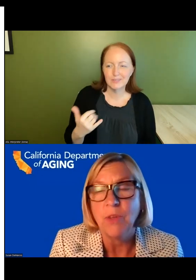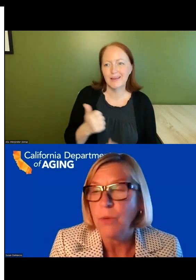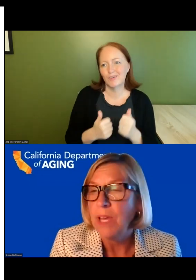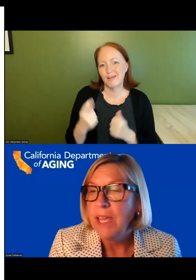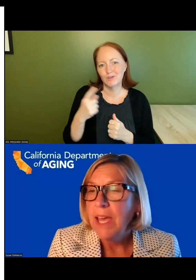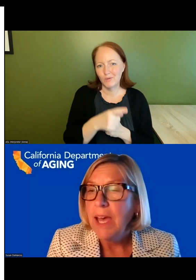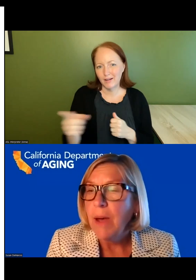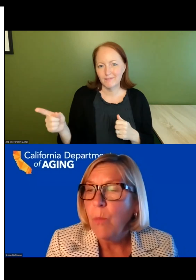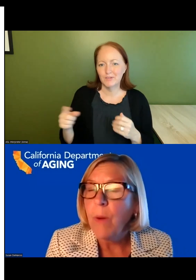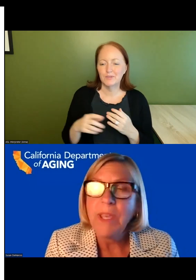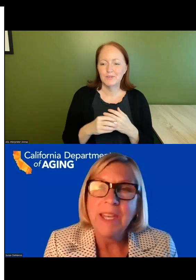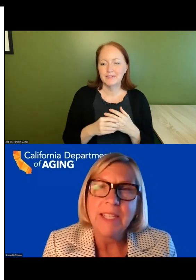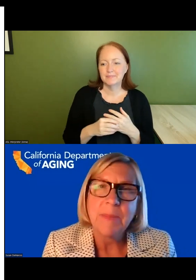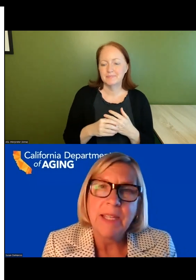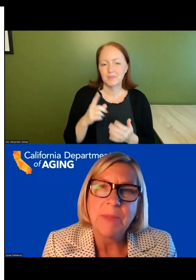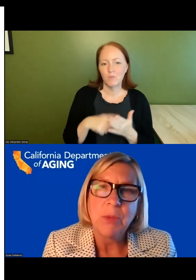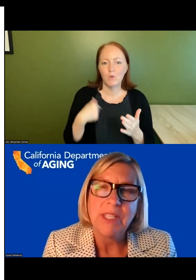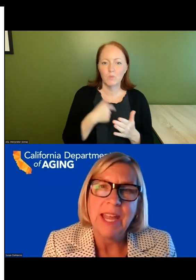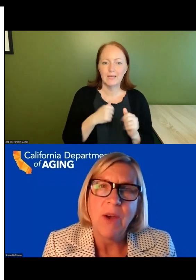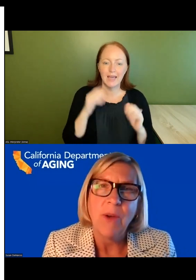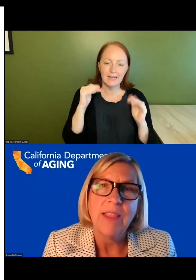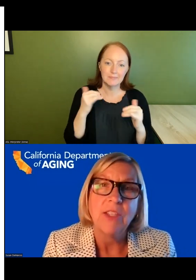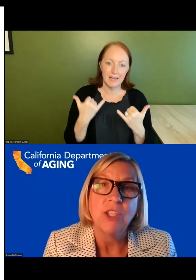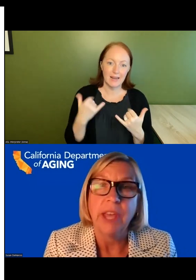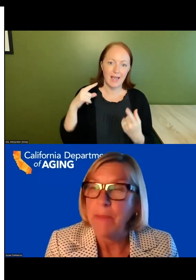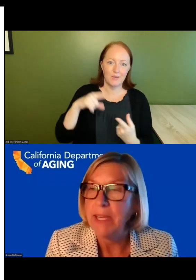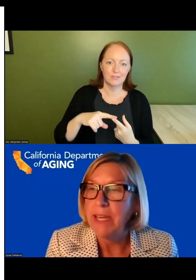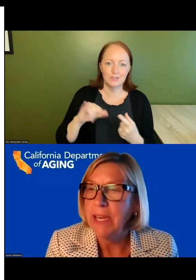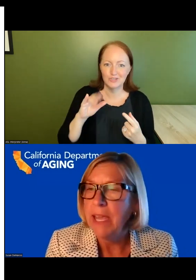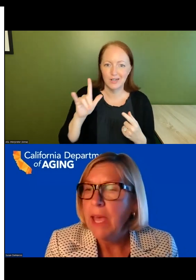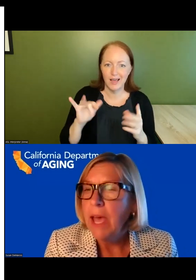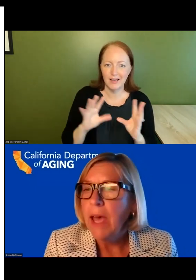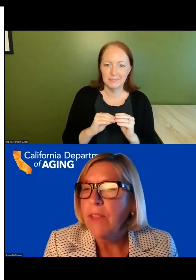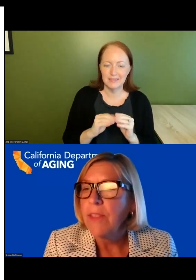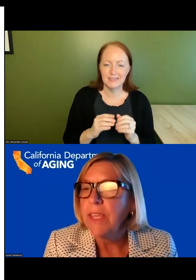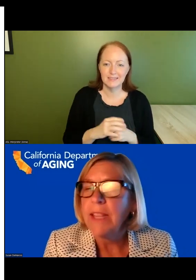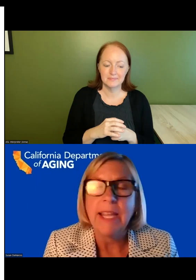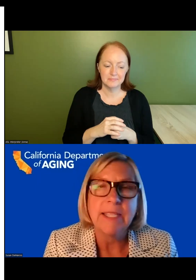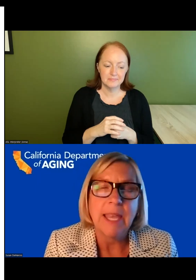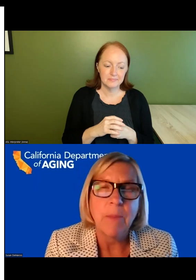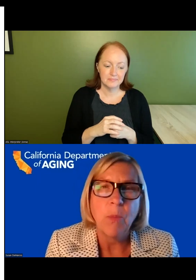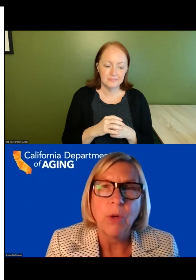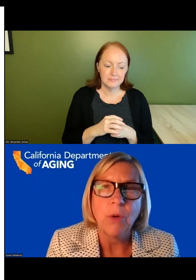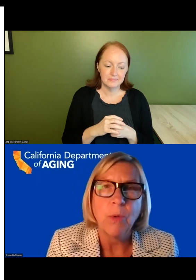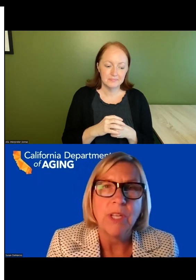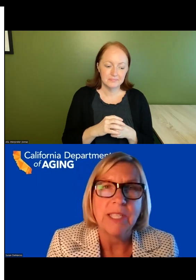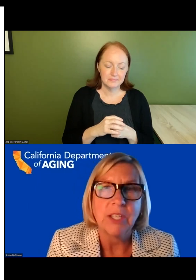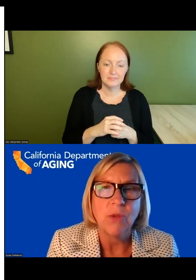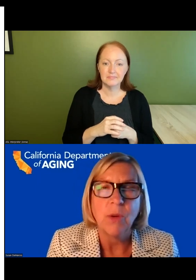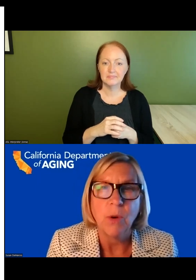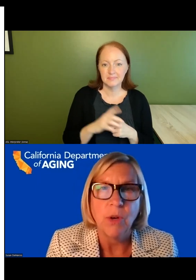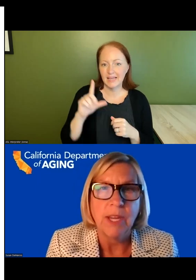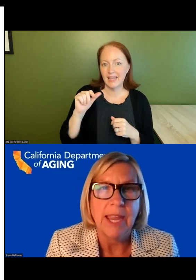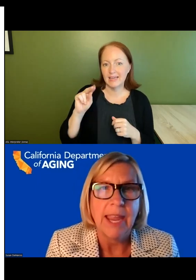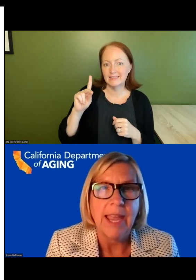of you. What we can expect between now and the July meeting. The landscape work group will continue